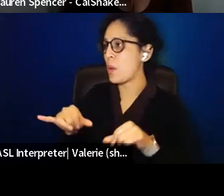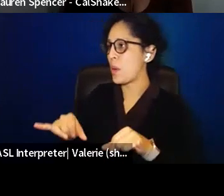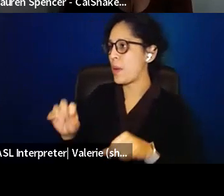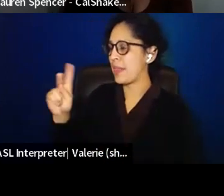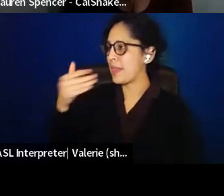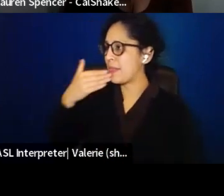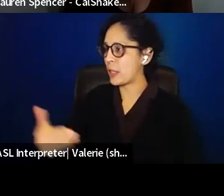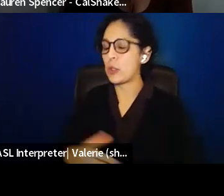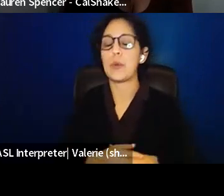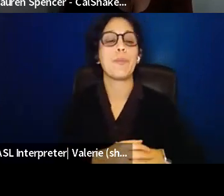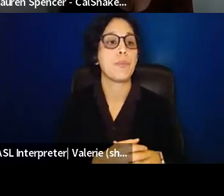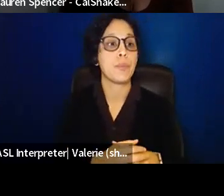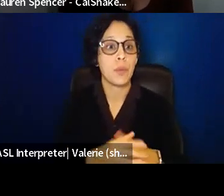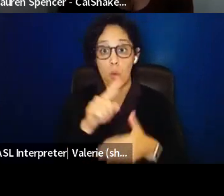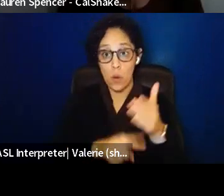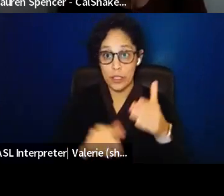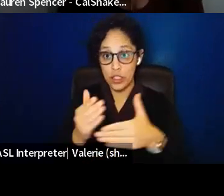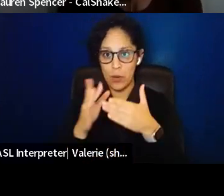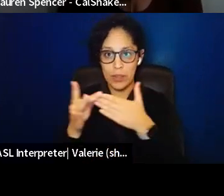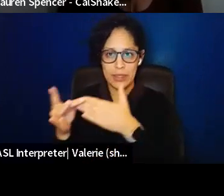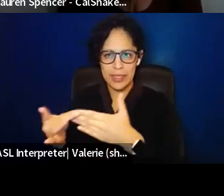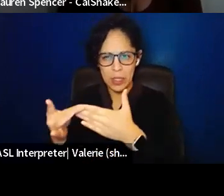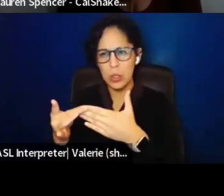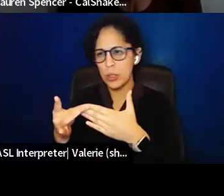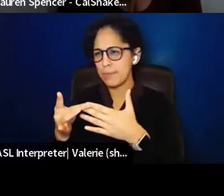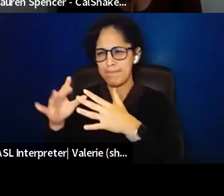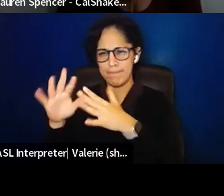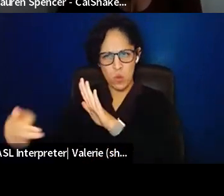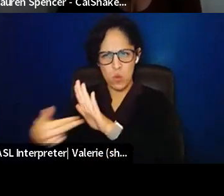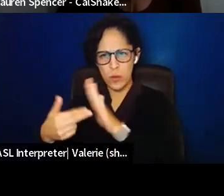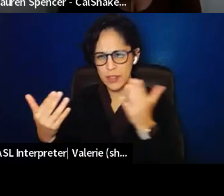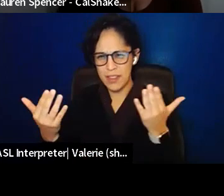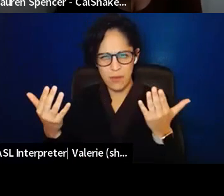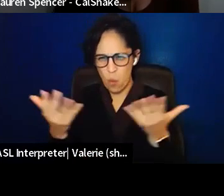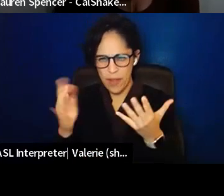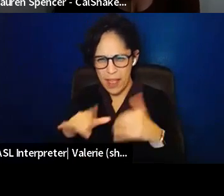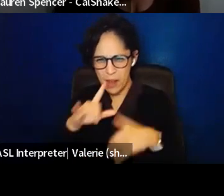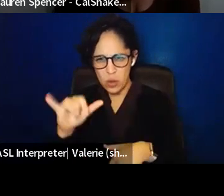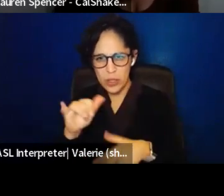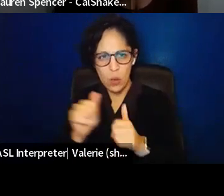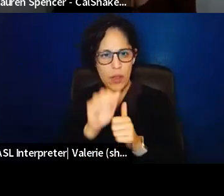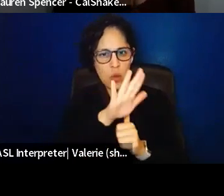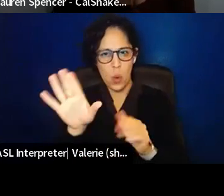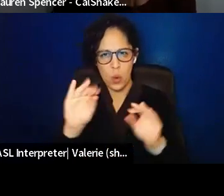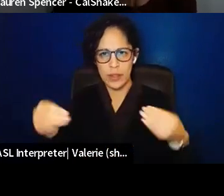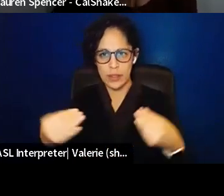What shared leadership look like at your organization? And why don't we just go in that same order with Lauren?